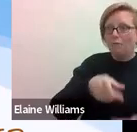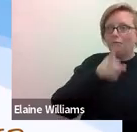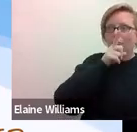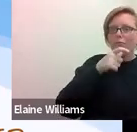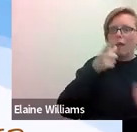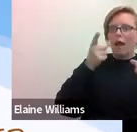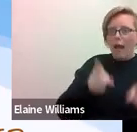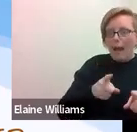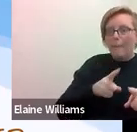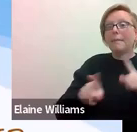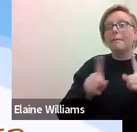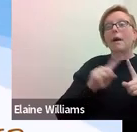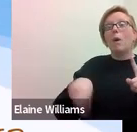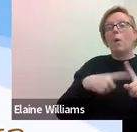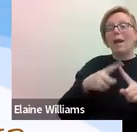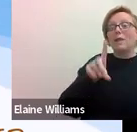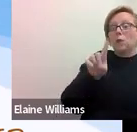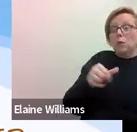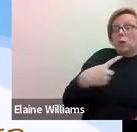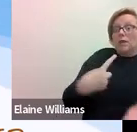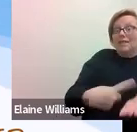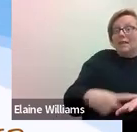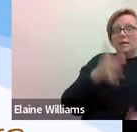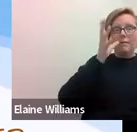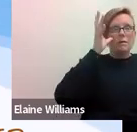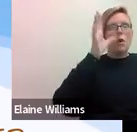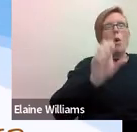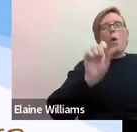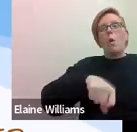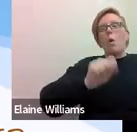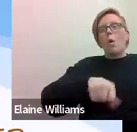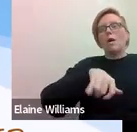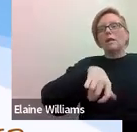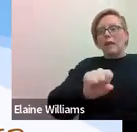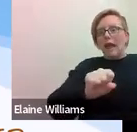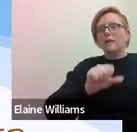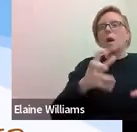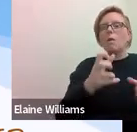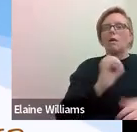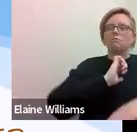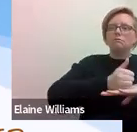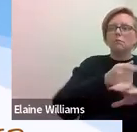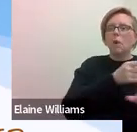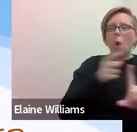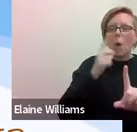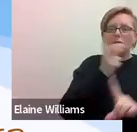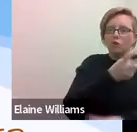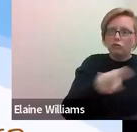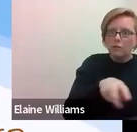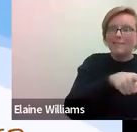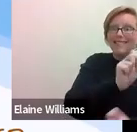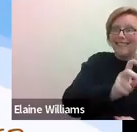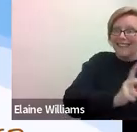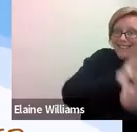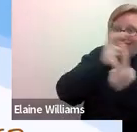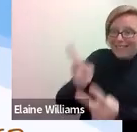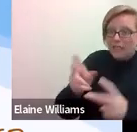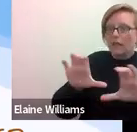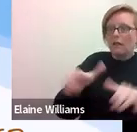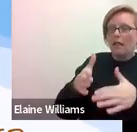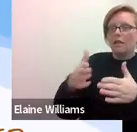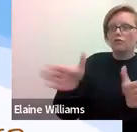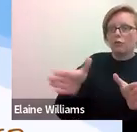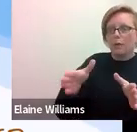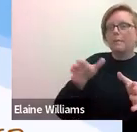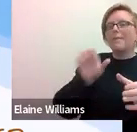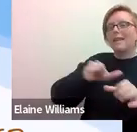discussed, parents have been very, very excited about having transition goals where they actually can go and see the classroom. They can